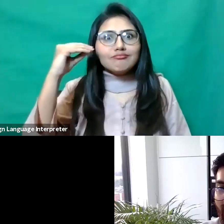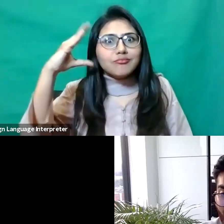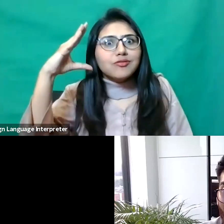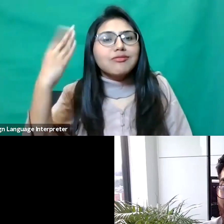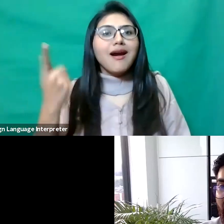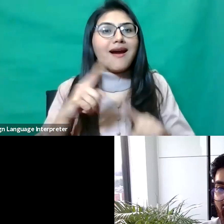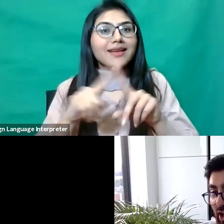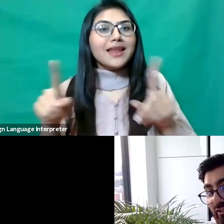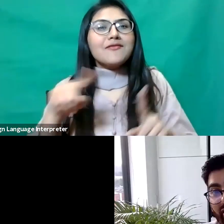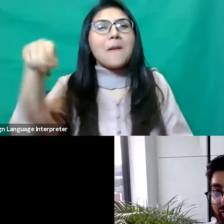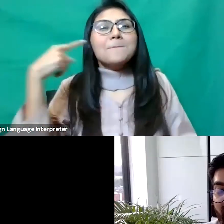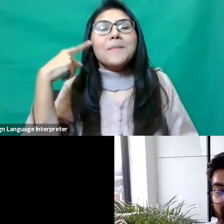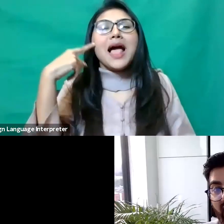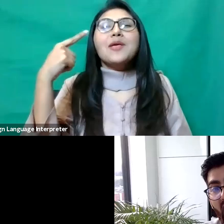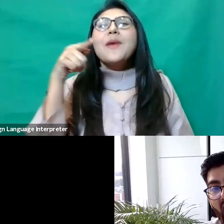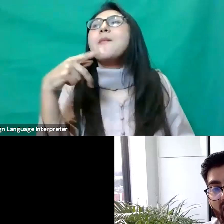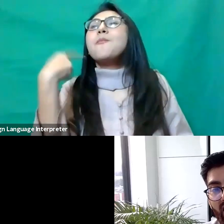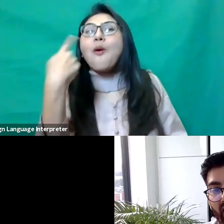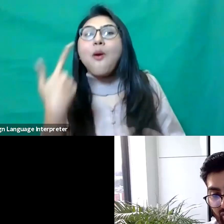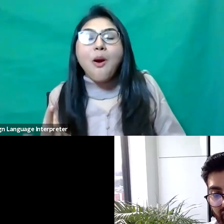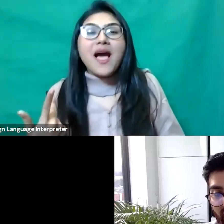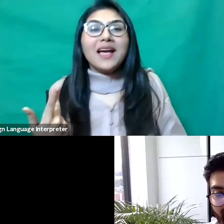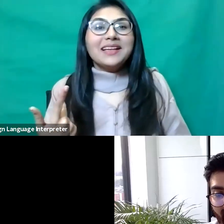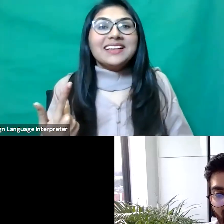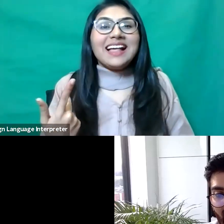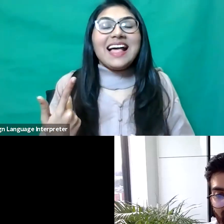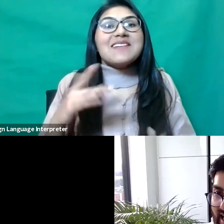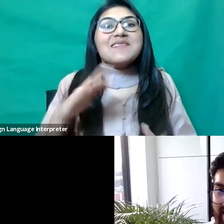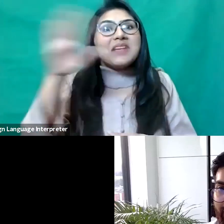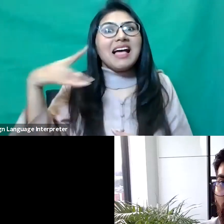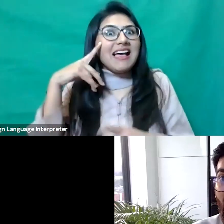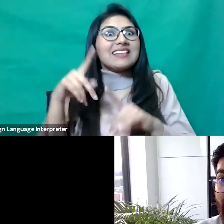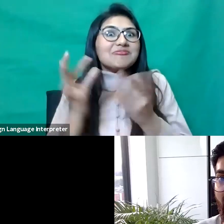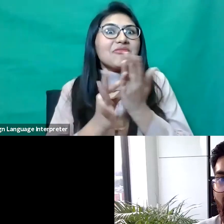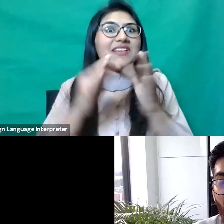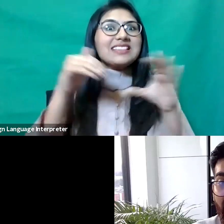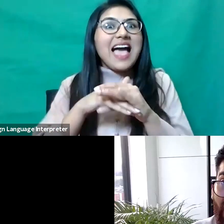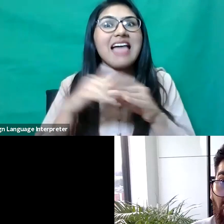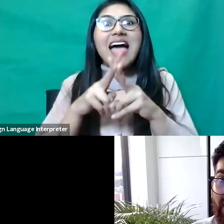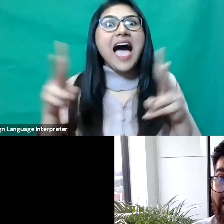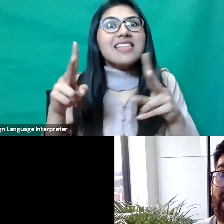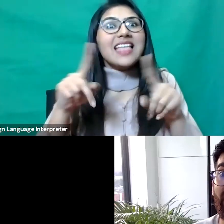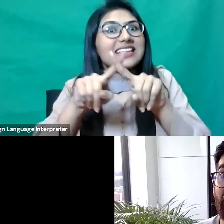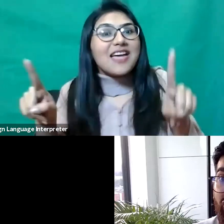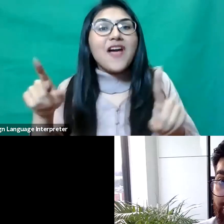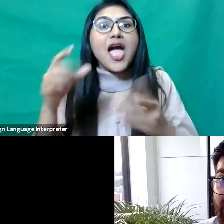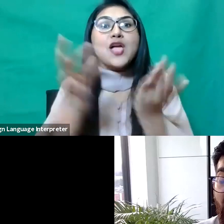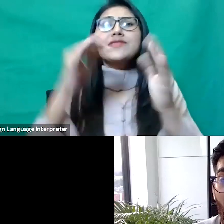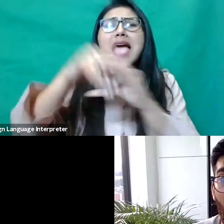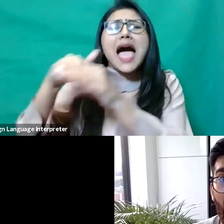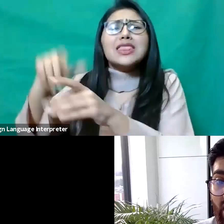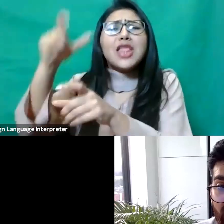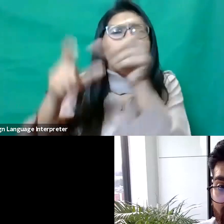And I managed to make really good friends in university, and they accept who I am, and they understand my